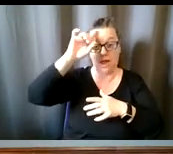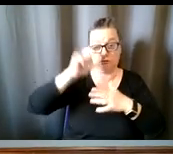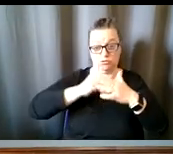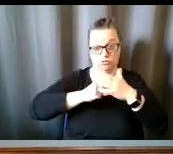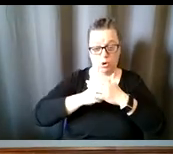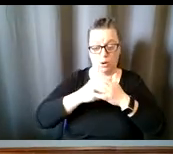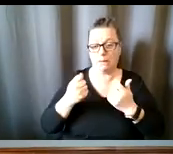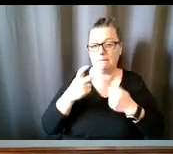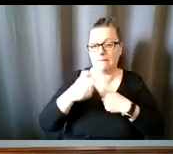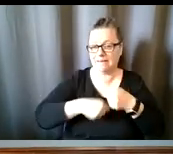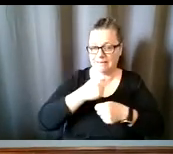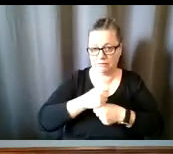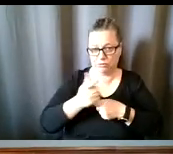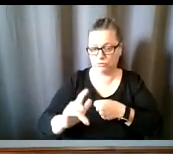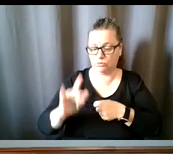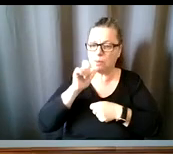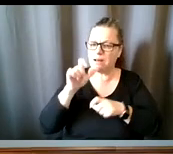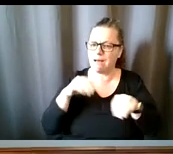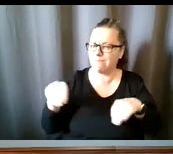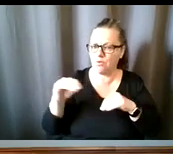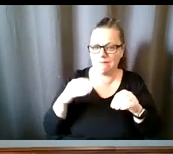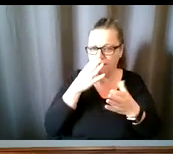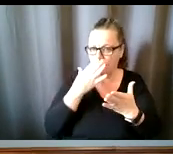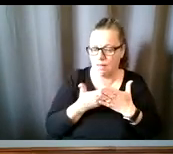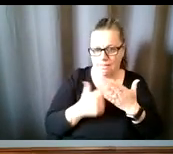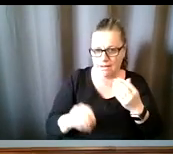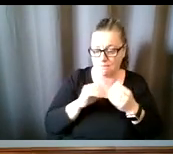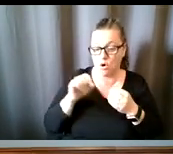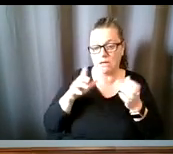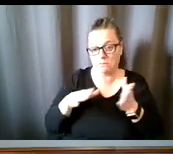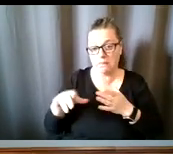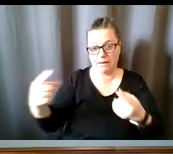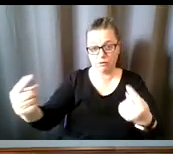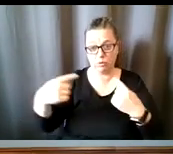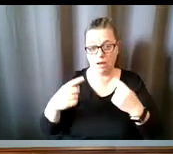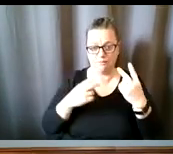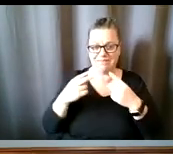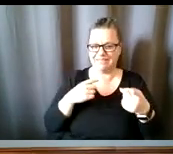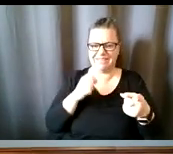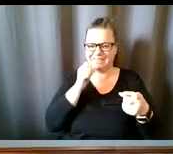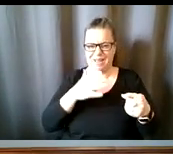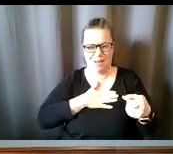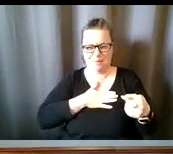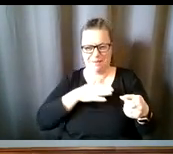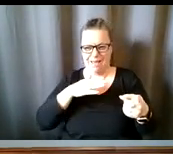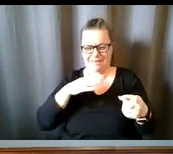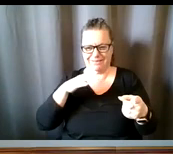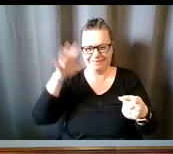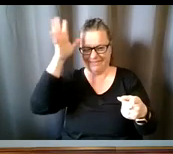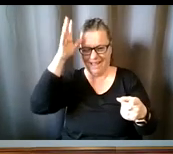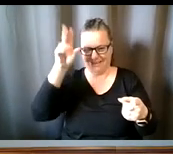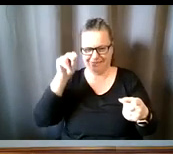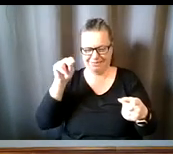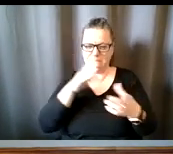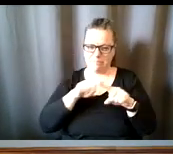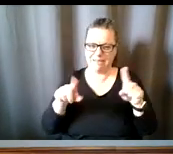doesn't move around too well. And he was coming over for a few days visit. Now, this is not my father on the couch, but pretty good picture because